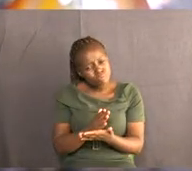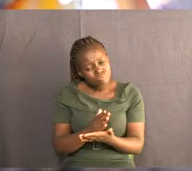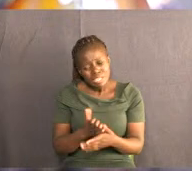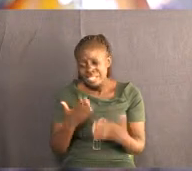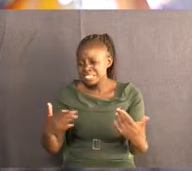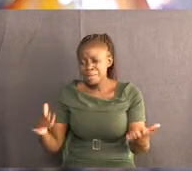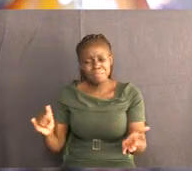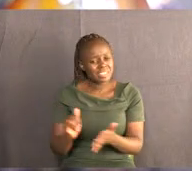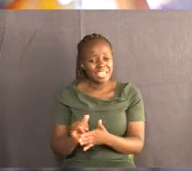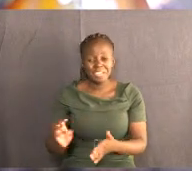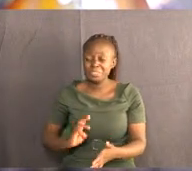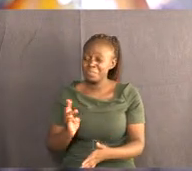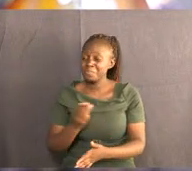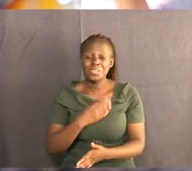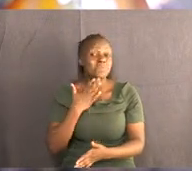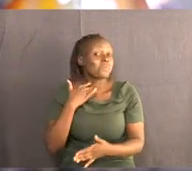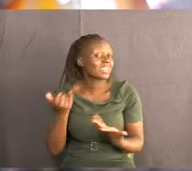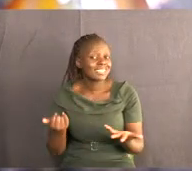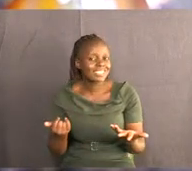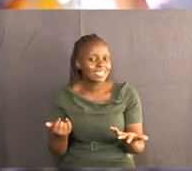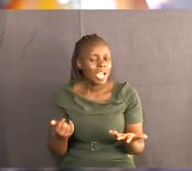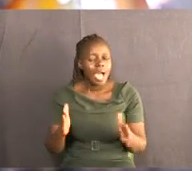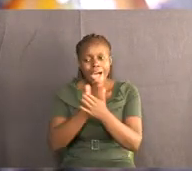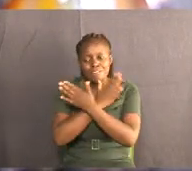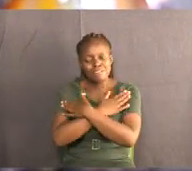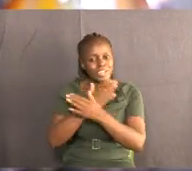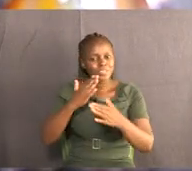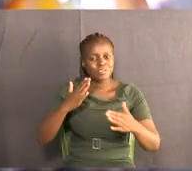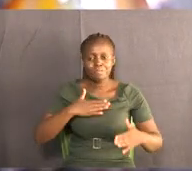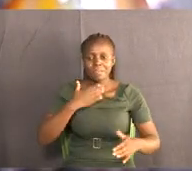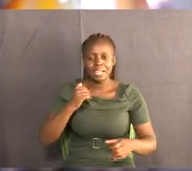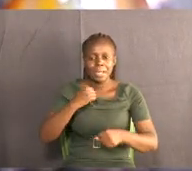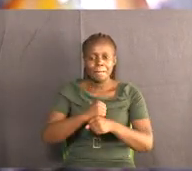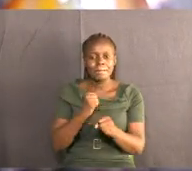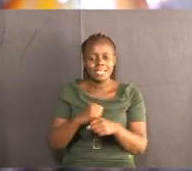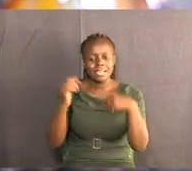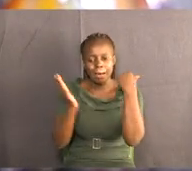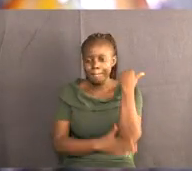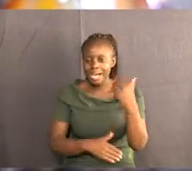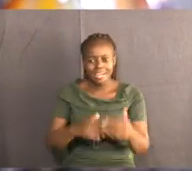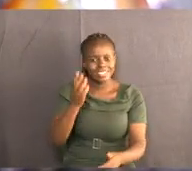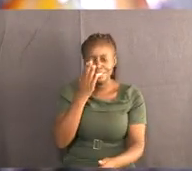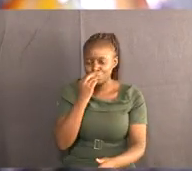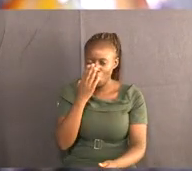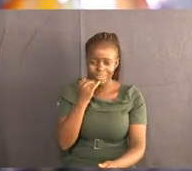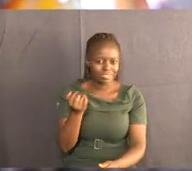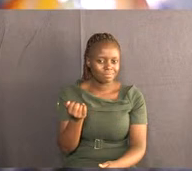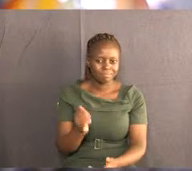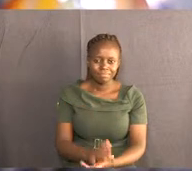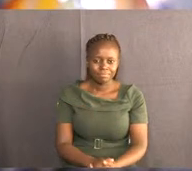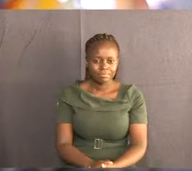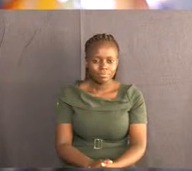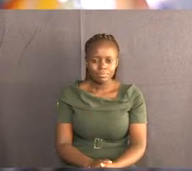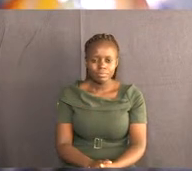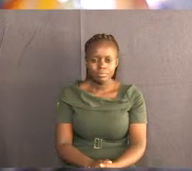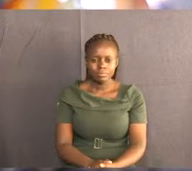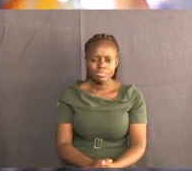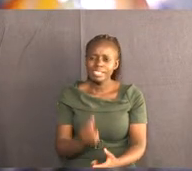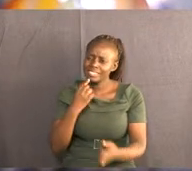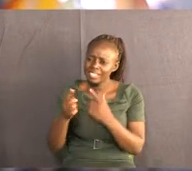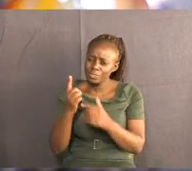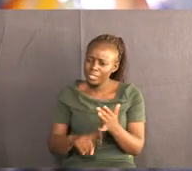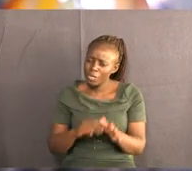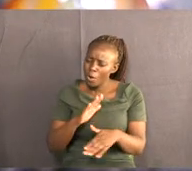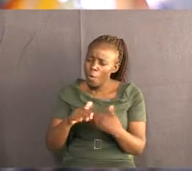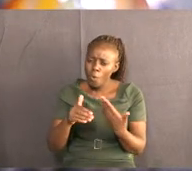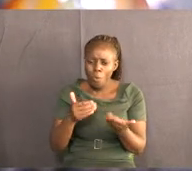that we look forward to. A friend of mine likes making a bad joke, I believe, depending on how we look at it. But he says